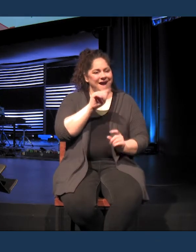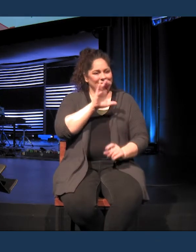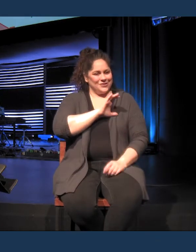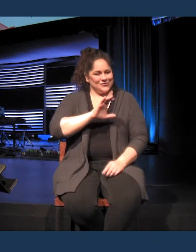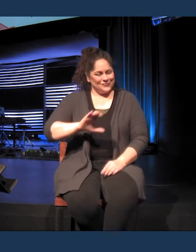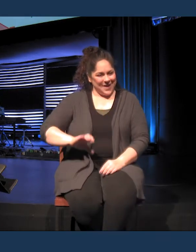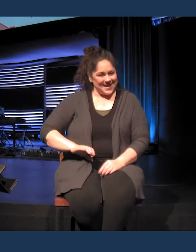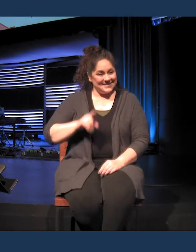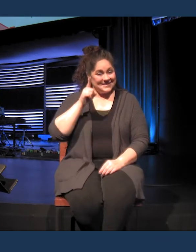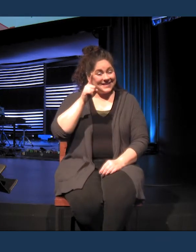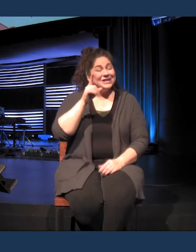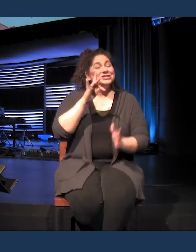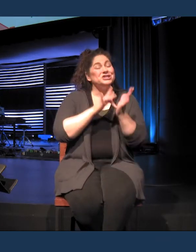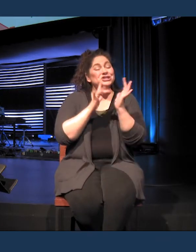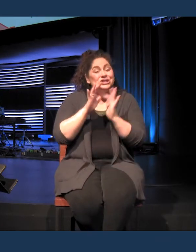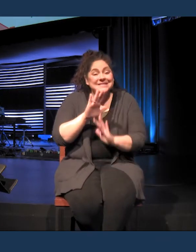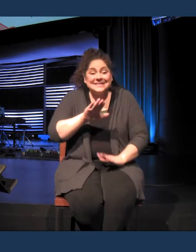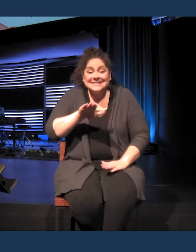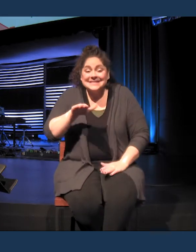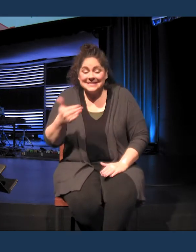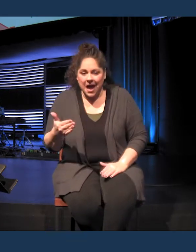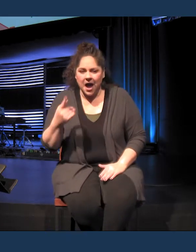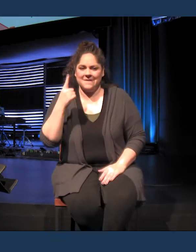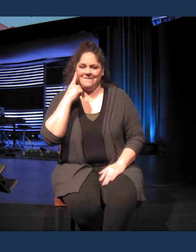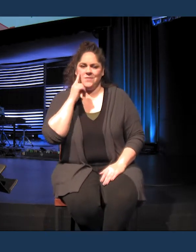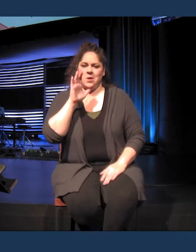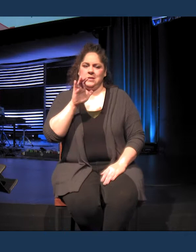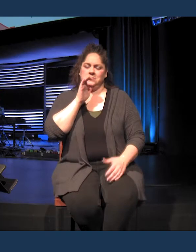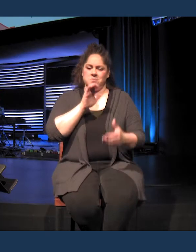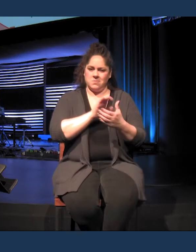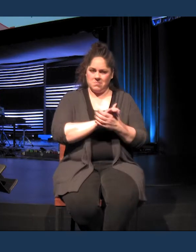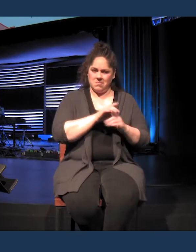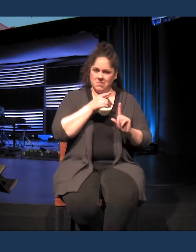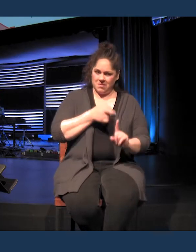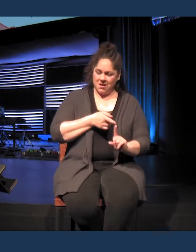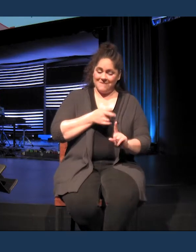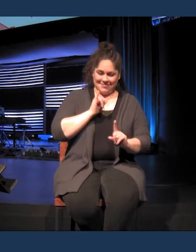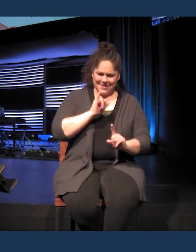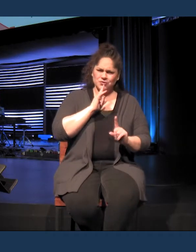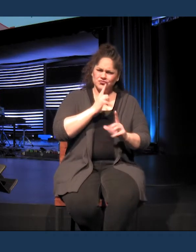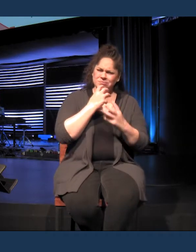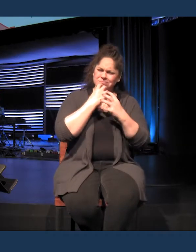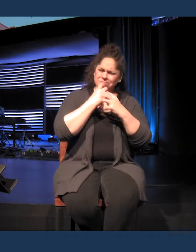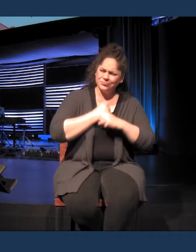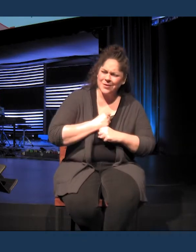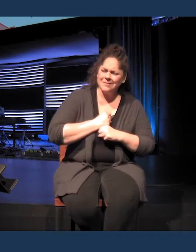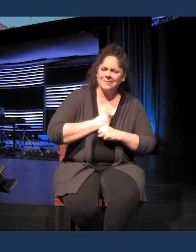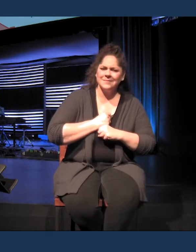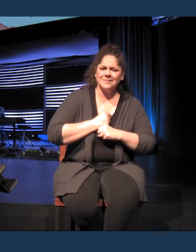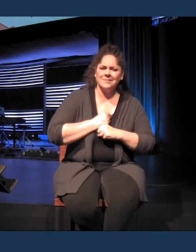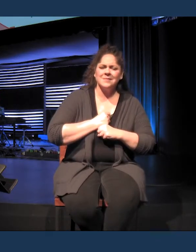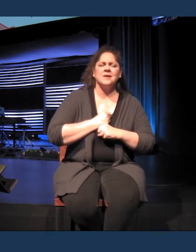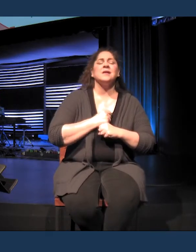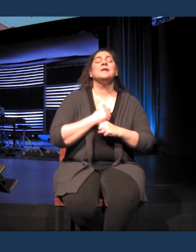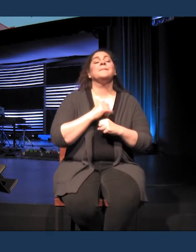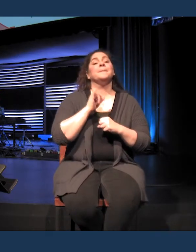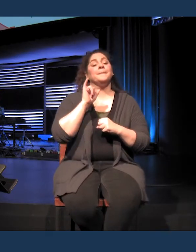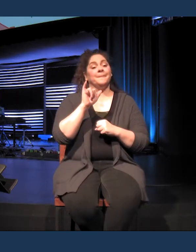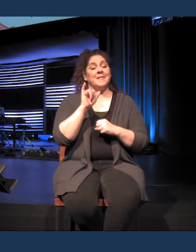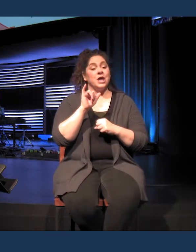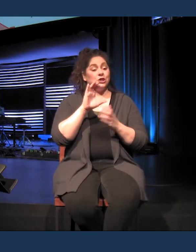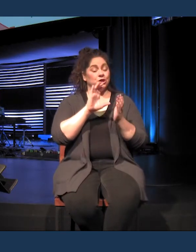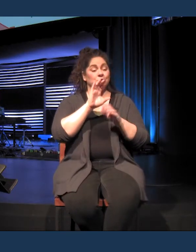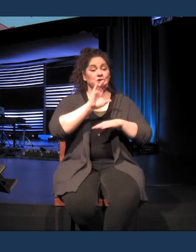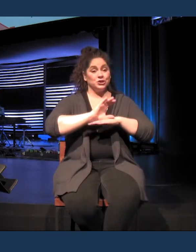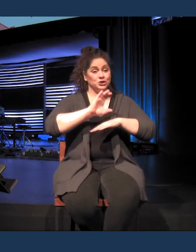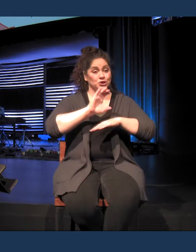his bride. So the church is very valuable, precious. Scripture also teaches us that the church is the body